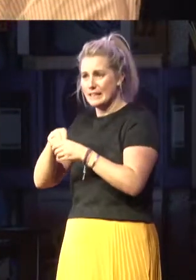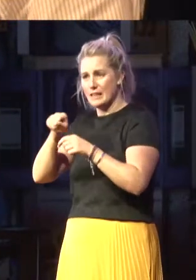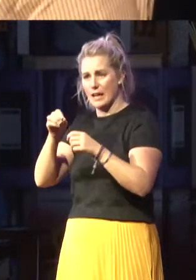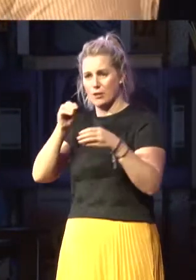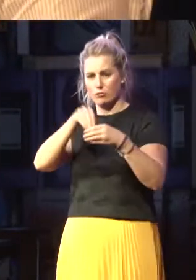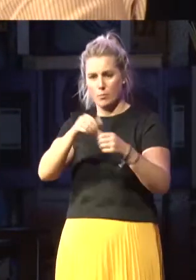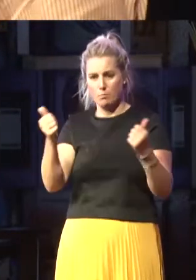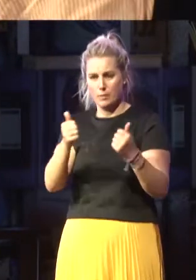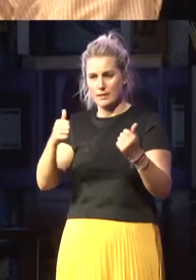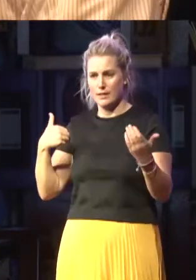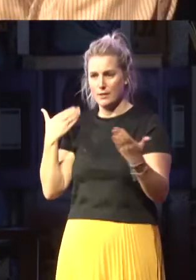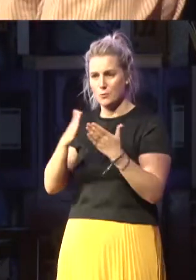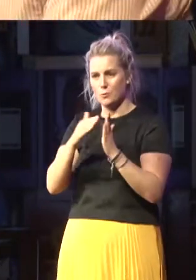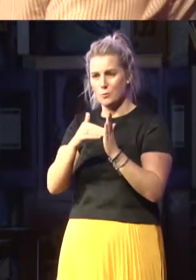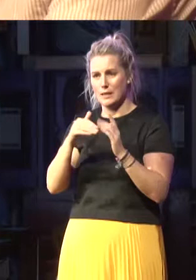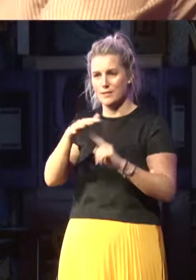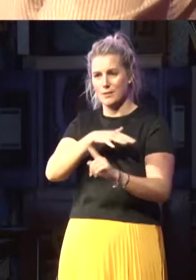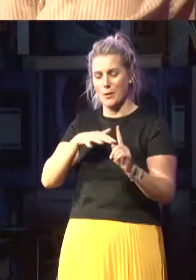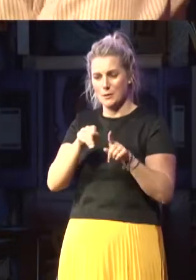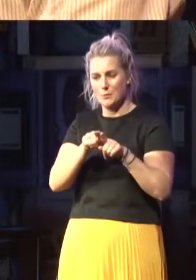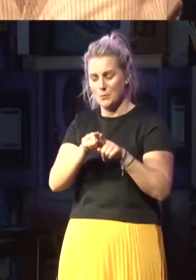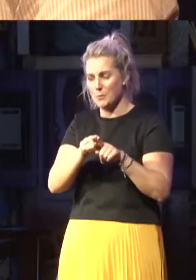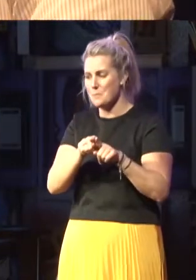contributing so much to slices of New Zealand society.